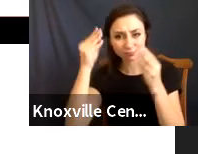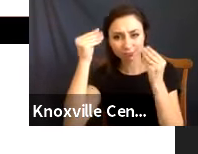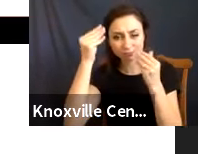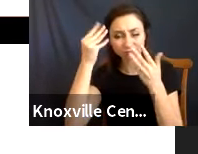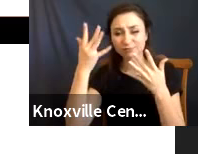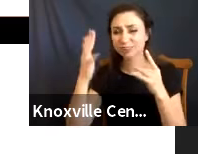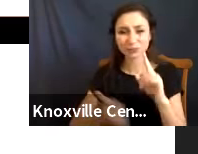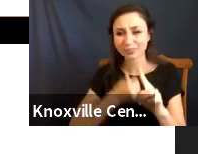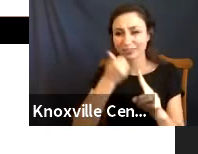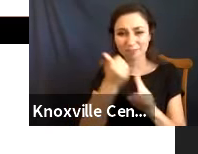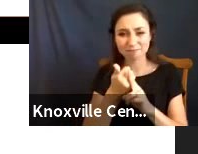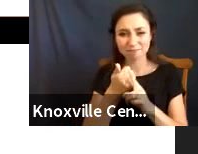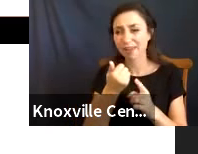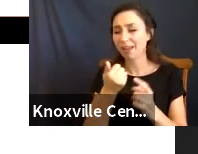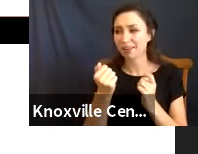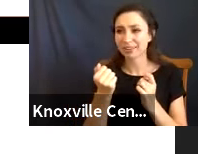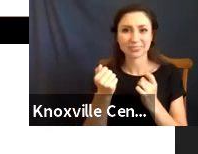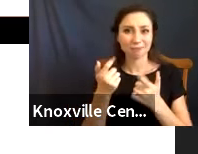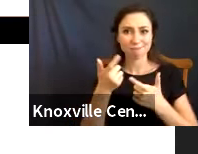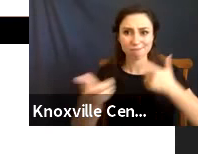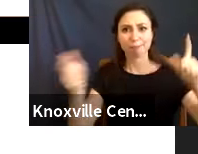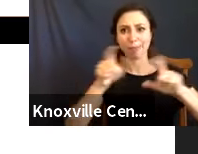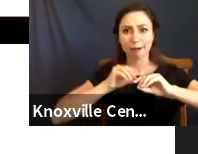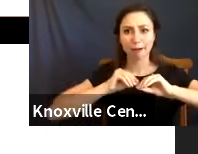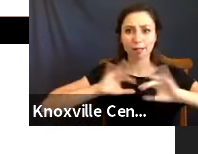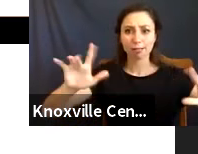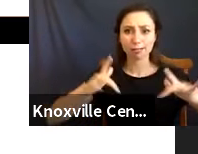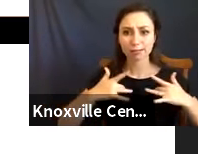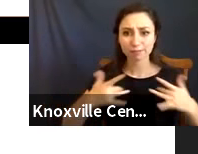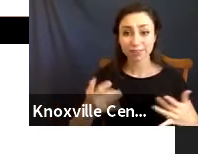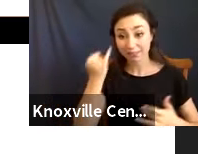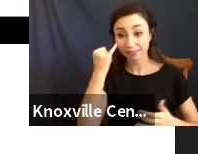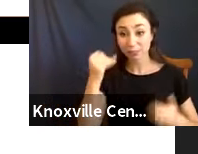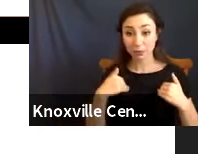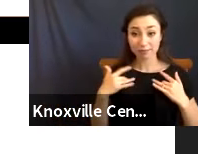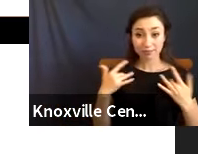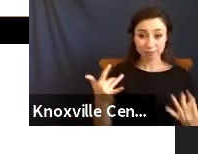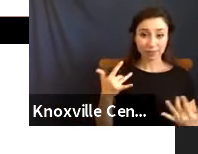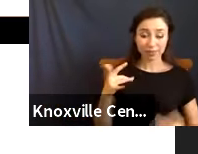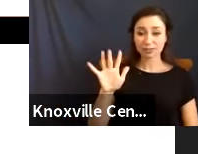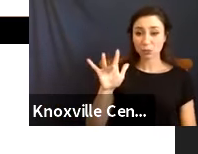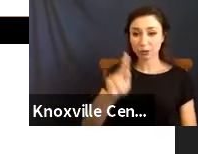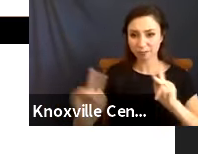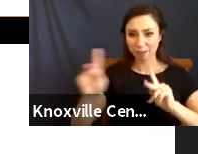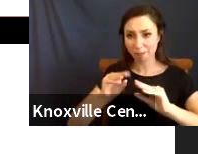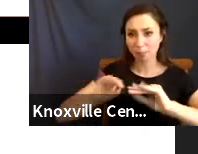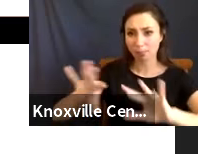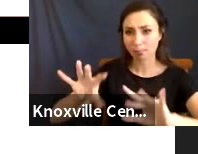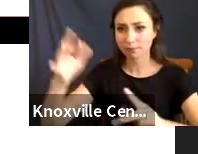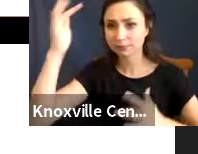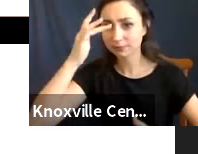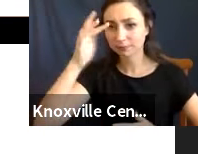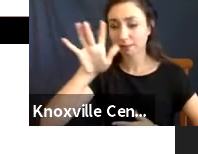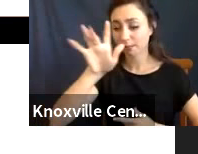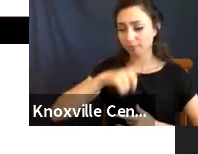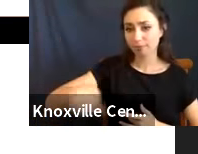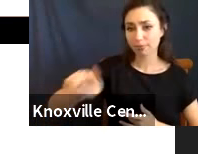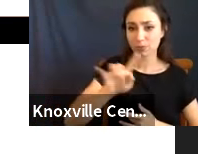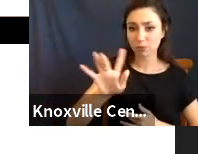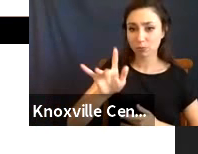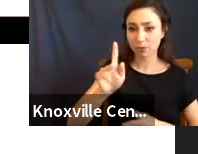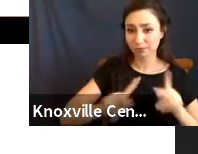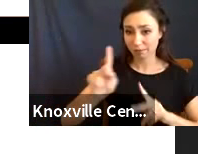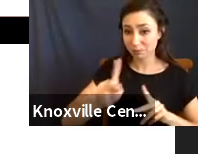event? And so if you have an event, and let's say that 25 people are infected, those 25 people